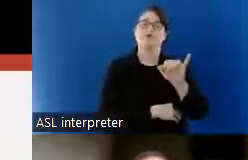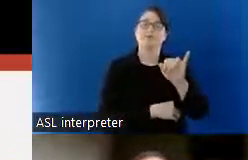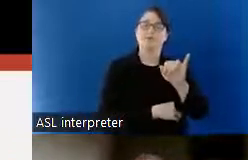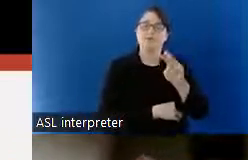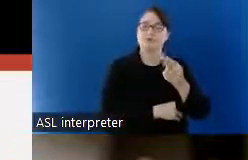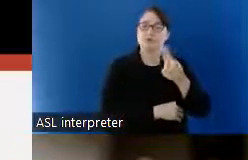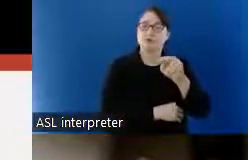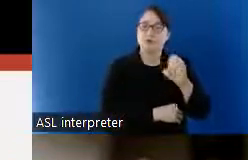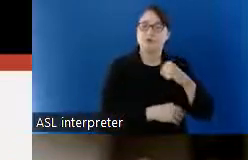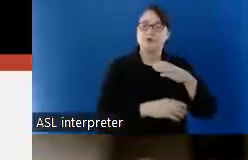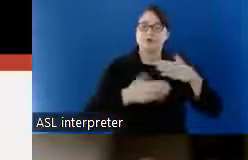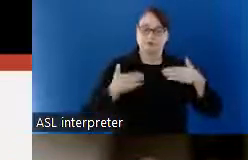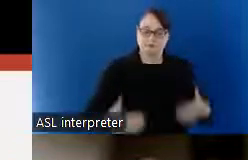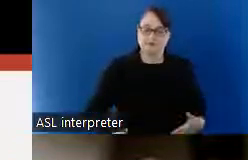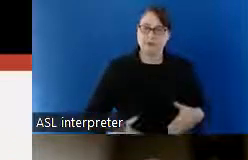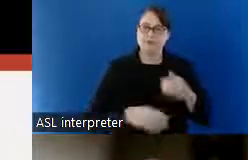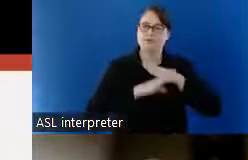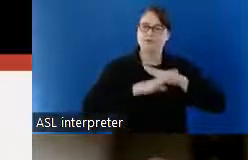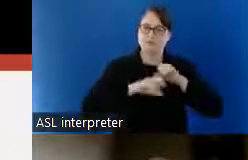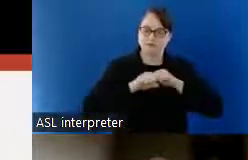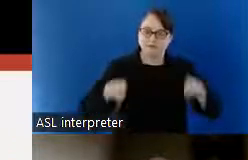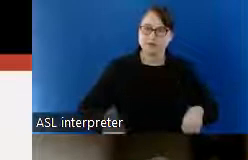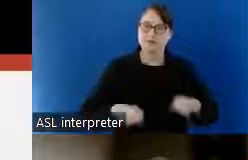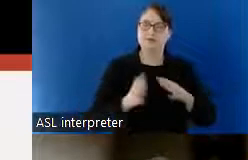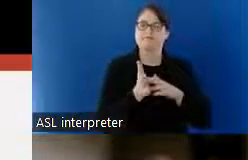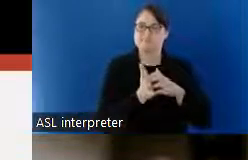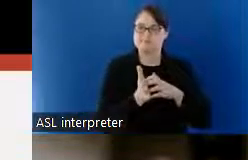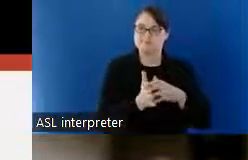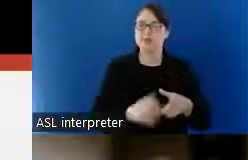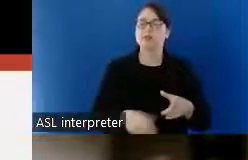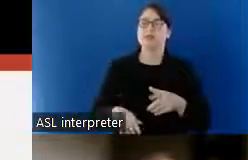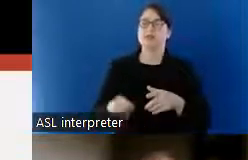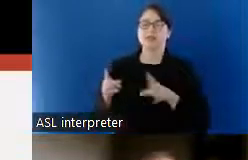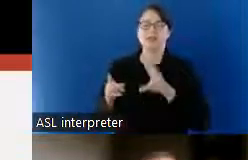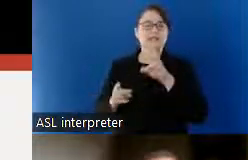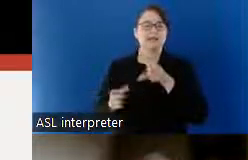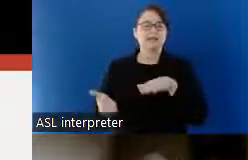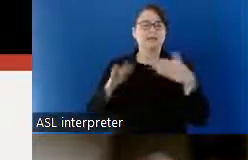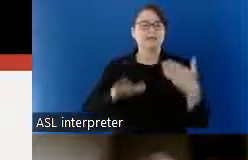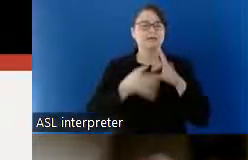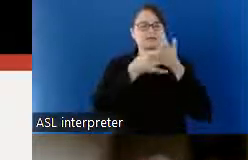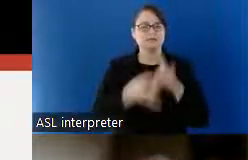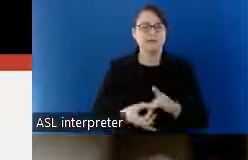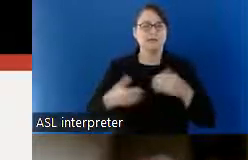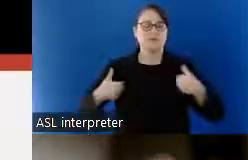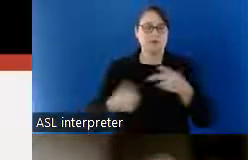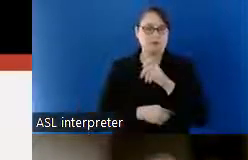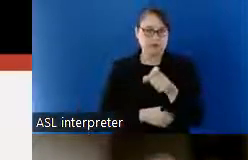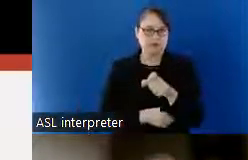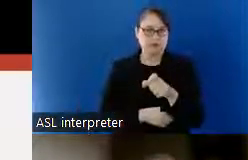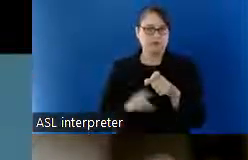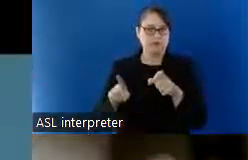the incident management talk this morning, they talked about 6 deaths in our country, that can be associated with the monkeypox